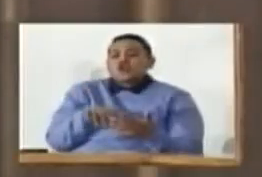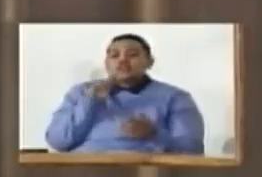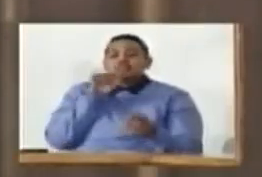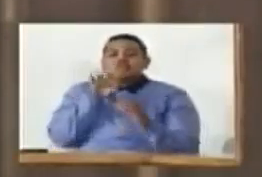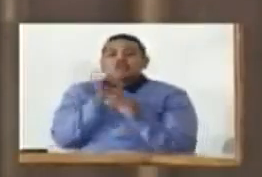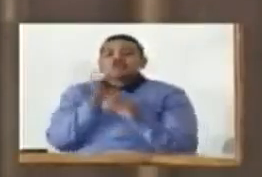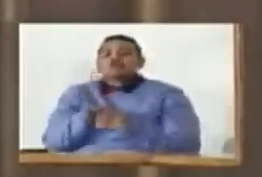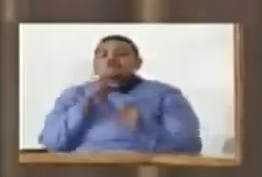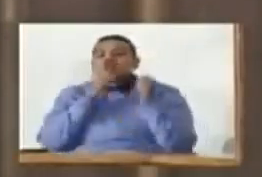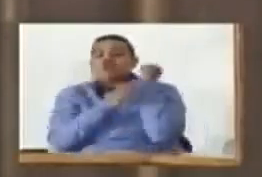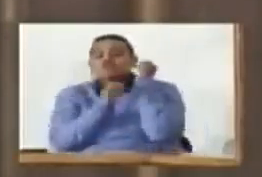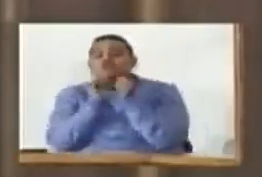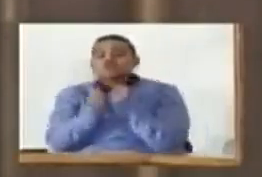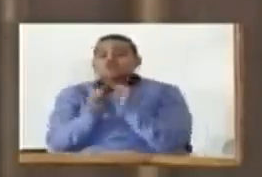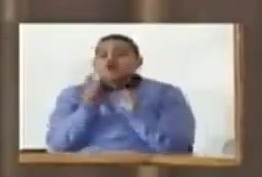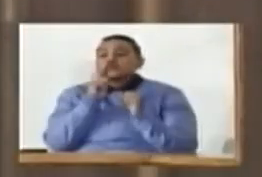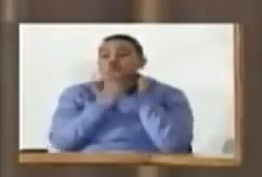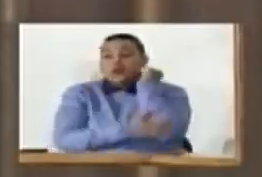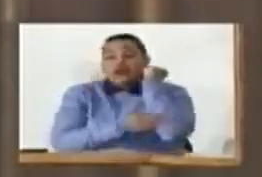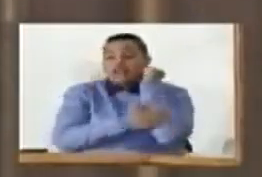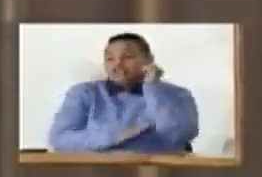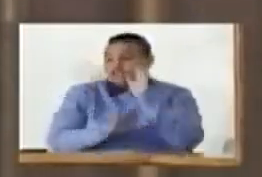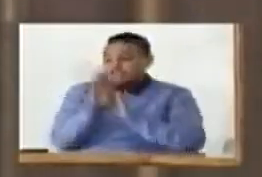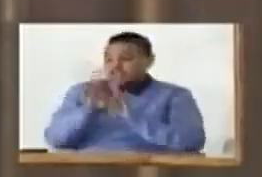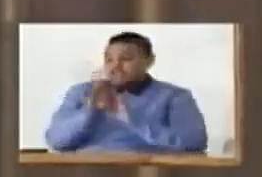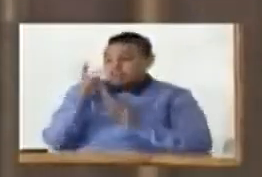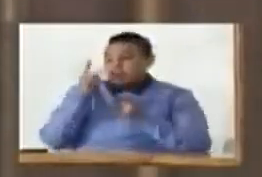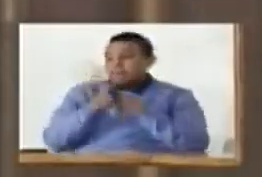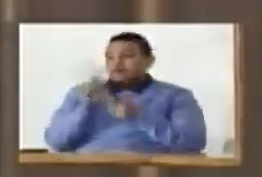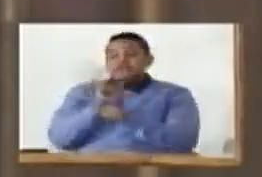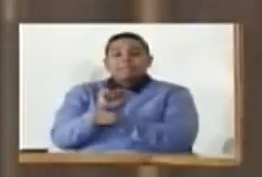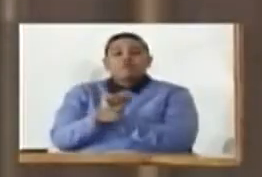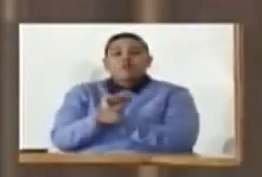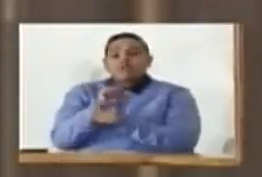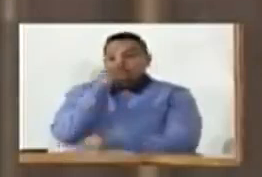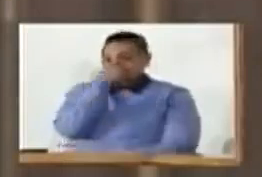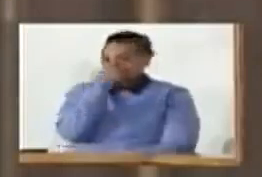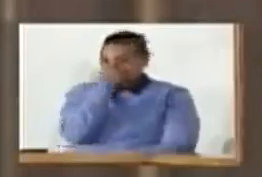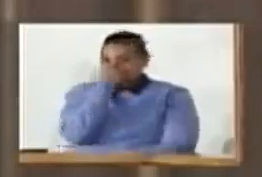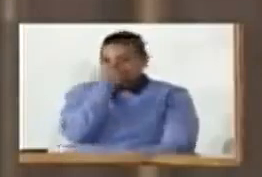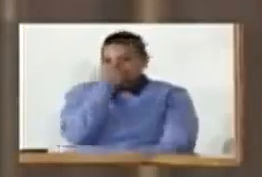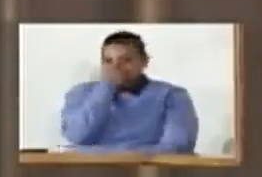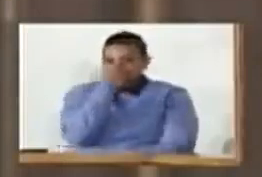contribution of sport to national development and employment.